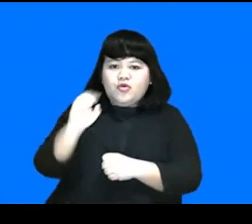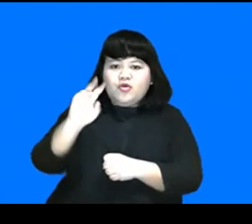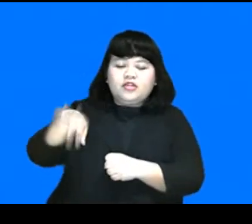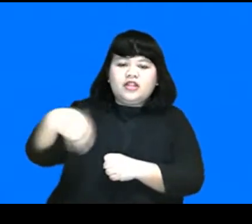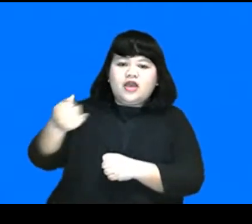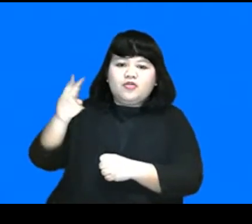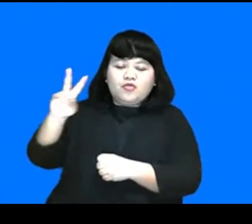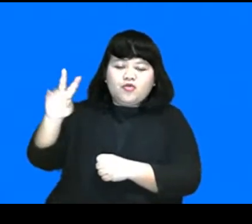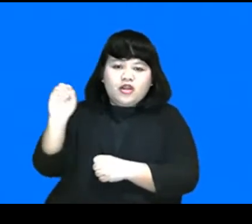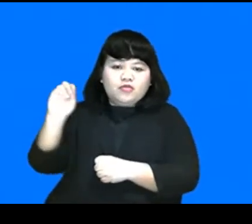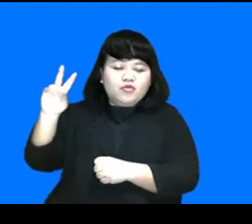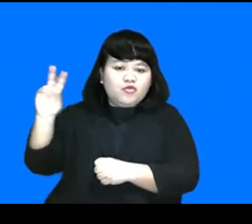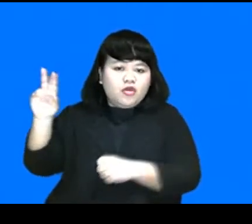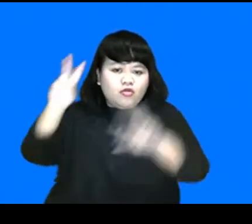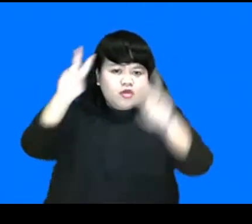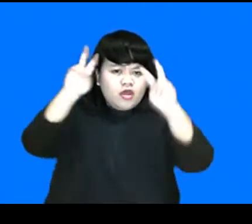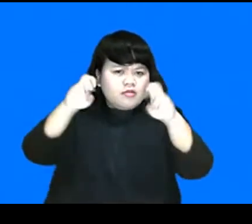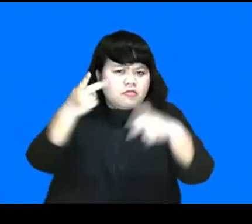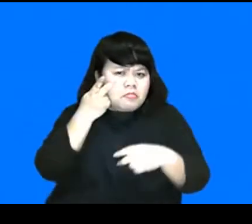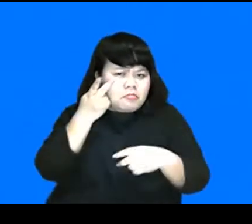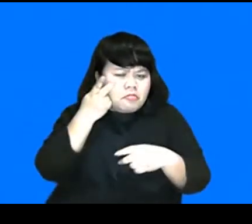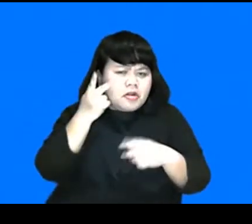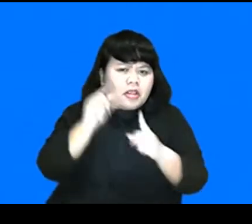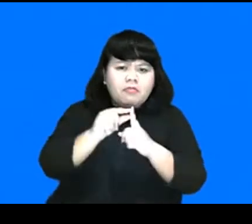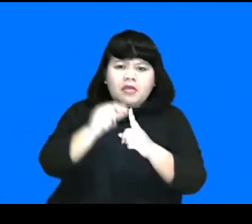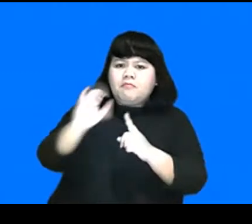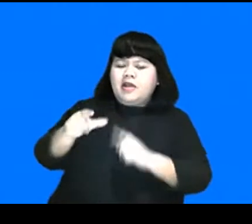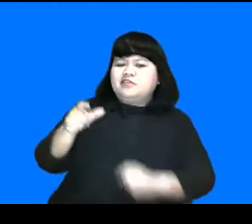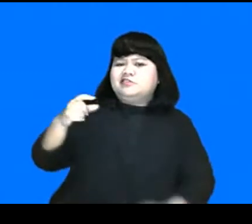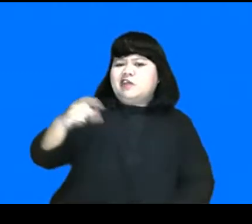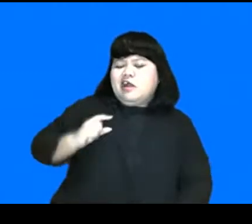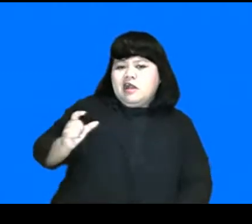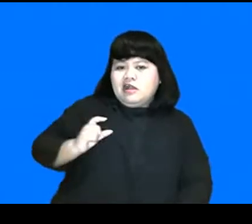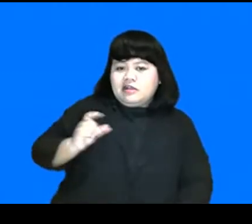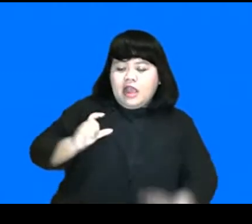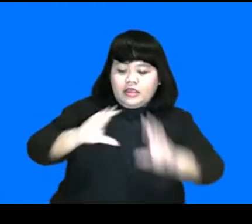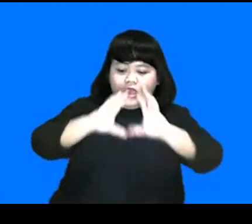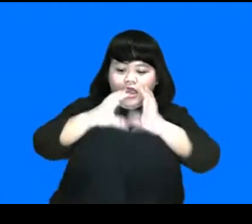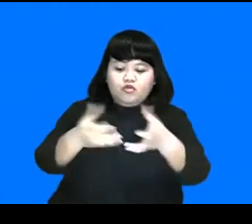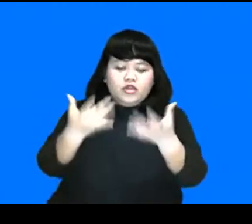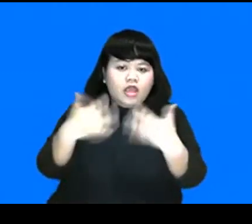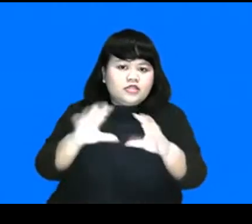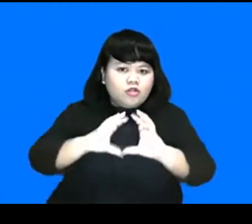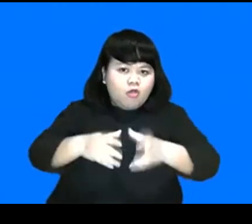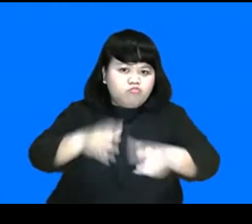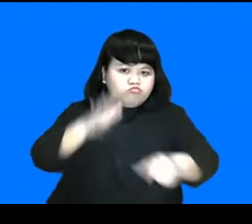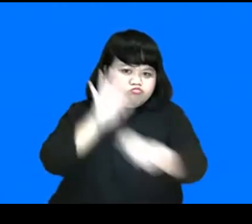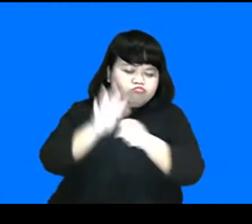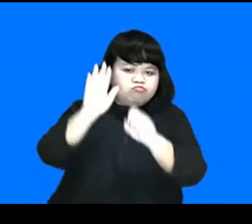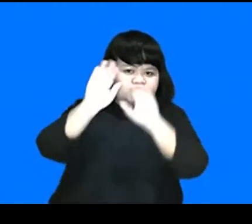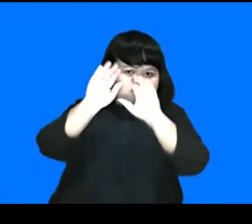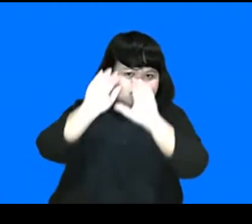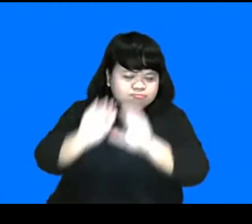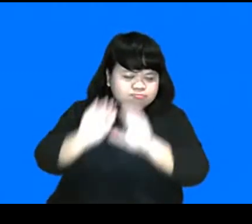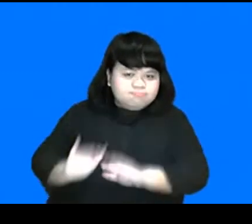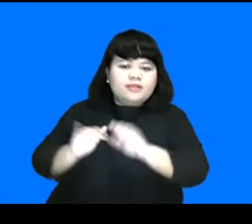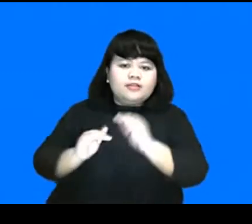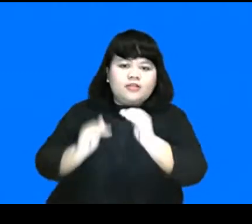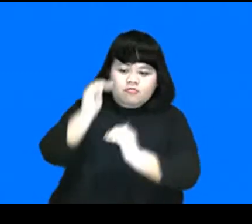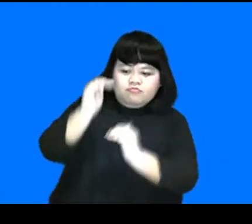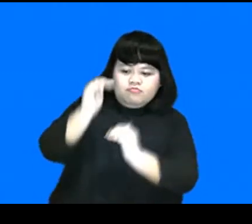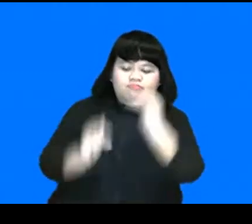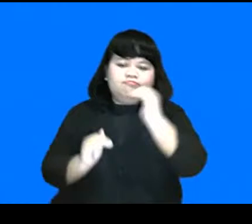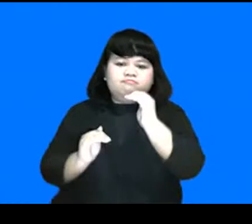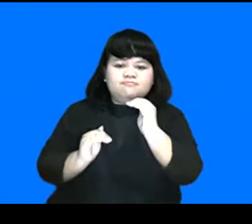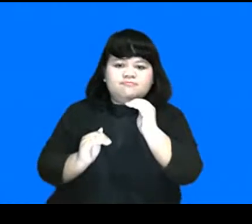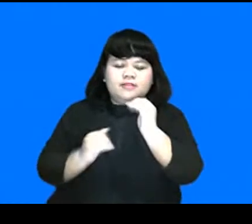Wealth Tax in the Post-Pandemic World, a Mission Impossible to Reduce Inequality. The event is being organized by PRAKARSA